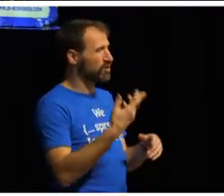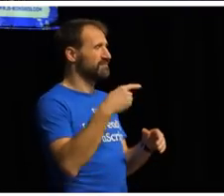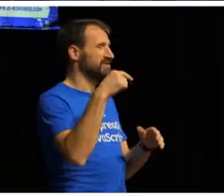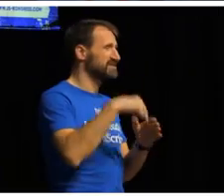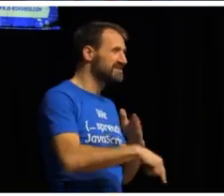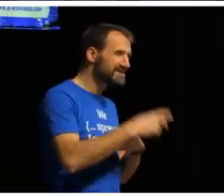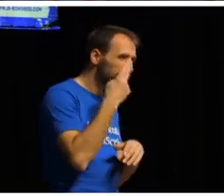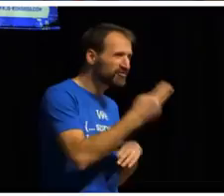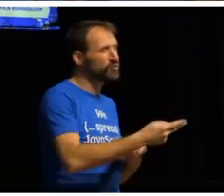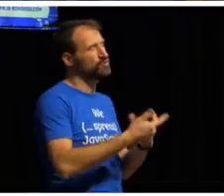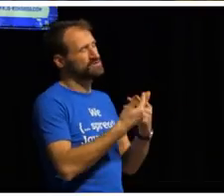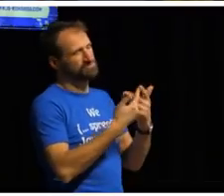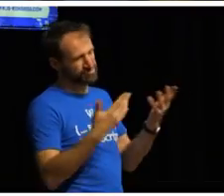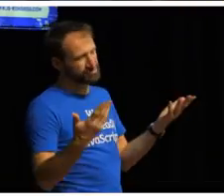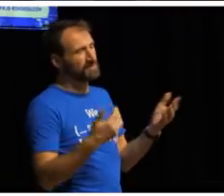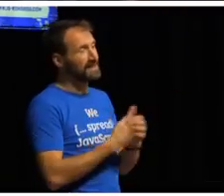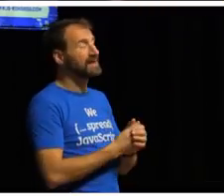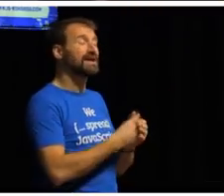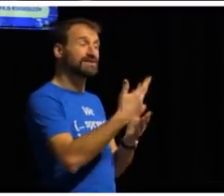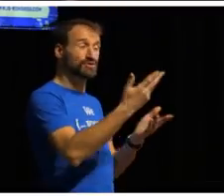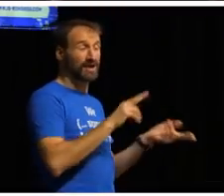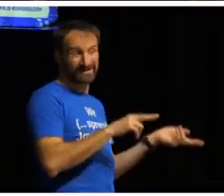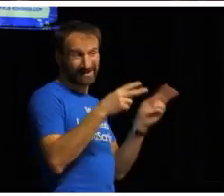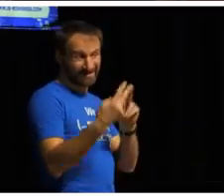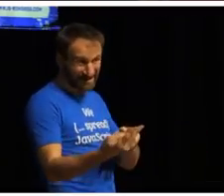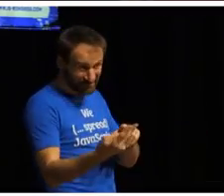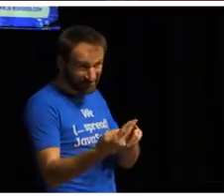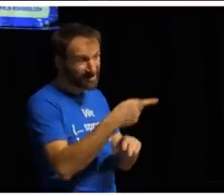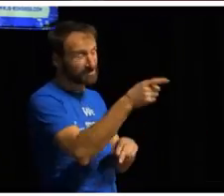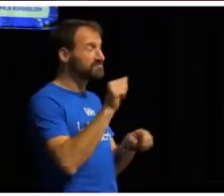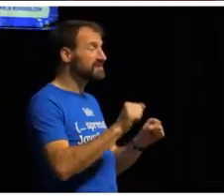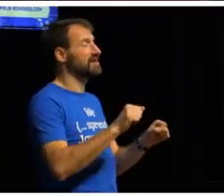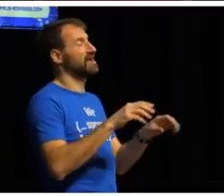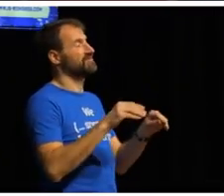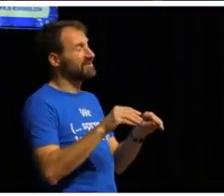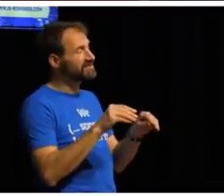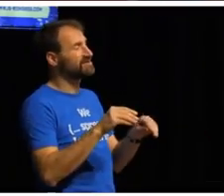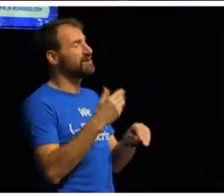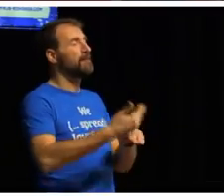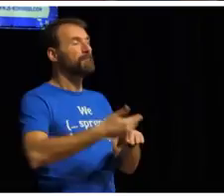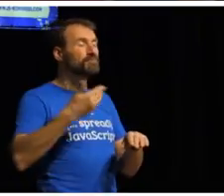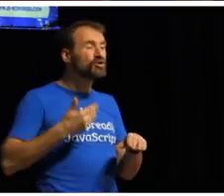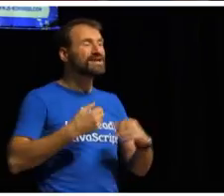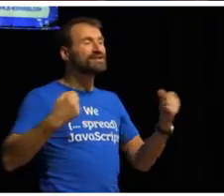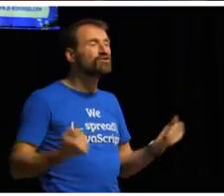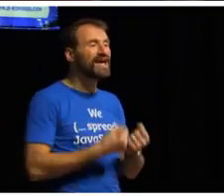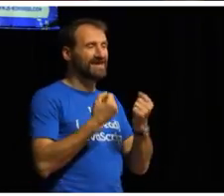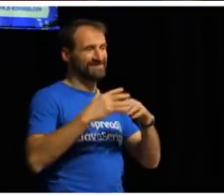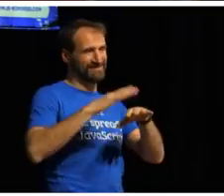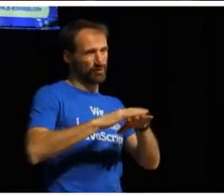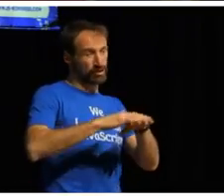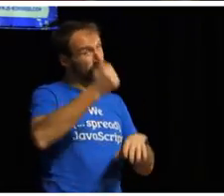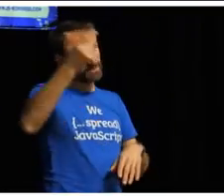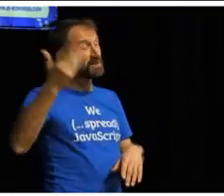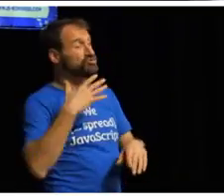stuff. So the alternative is that you use a pre-trained network. So someone else did it already for you and gives you the